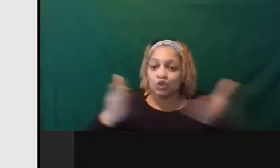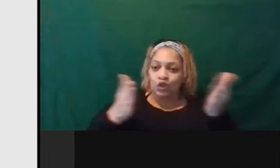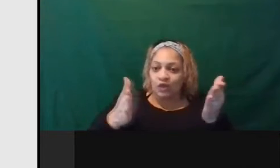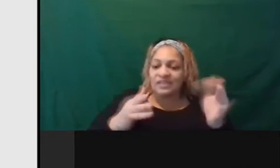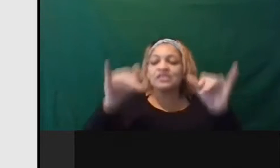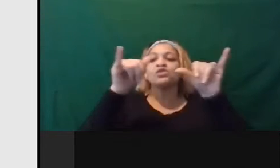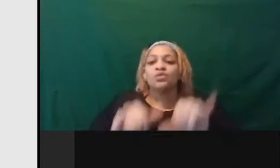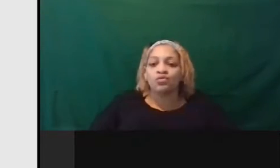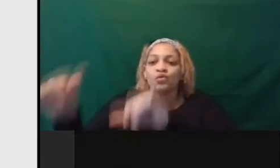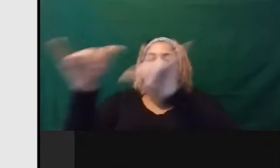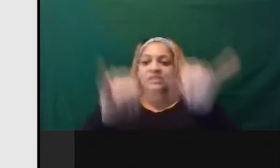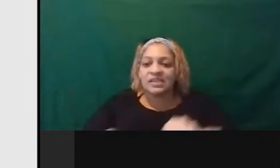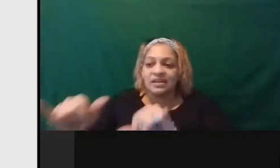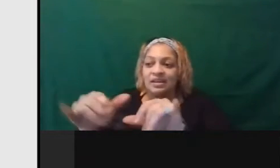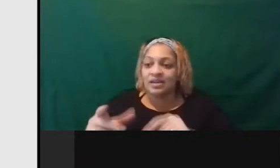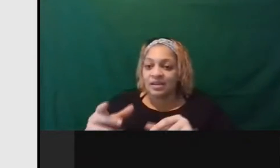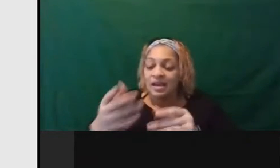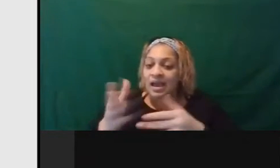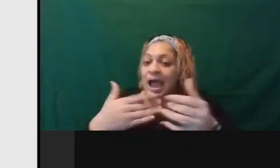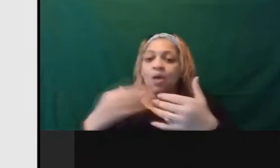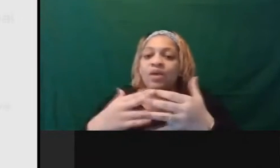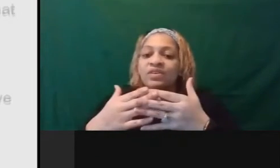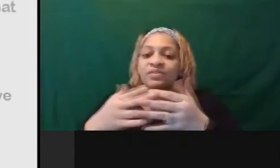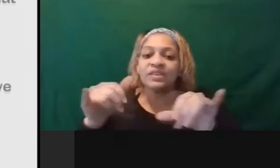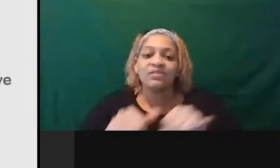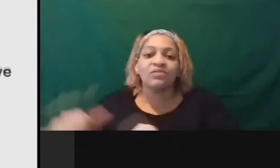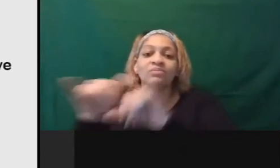it. However, the difference between routine and ritual